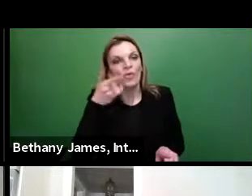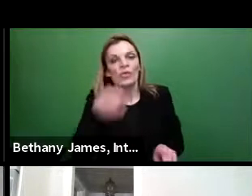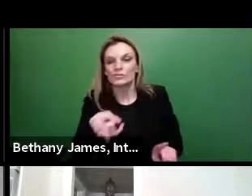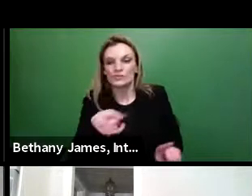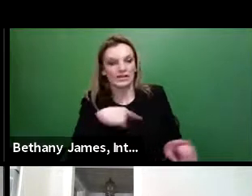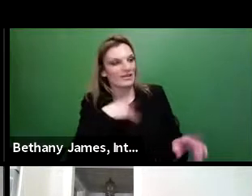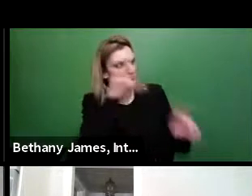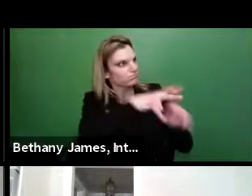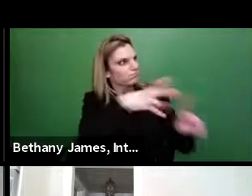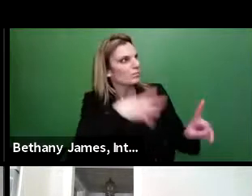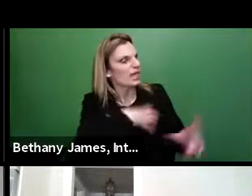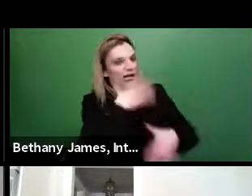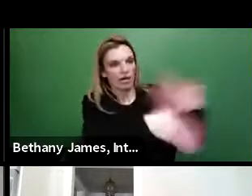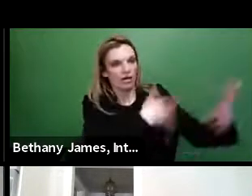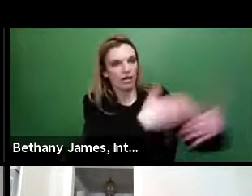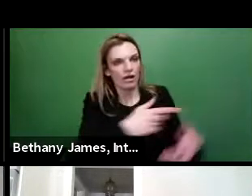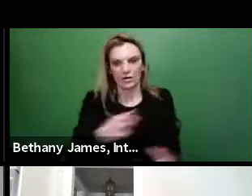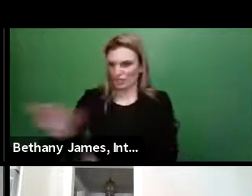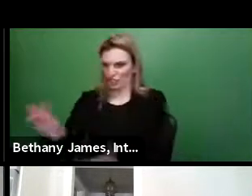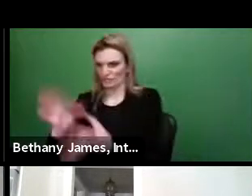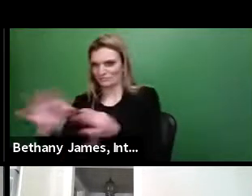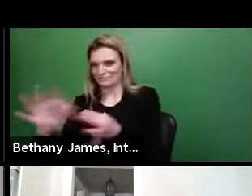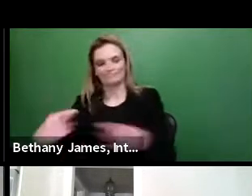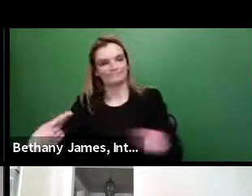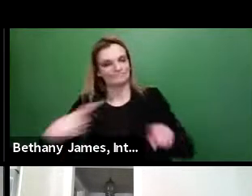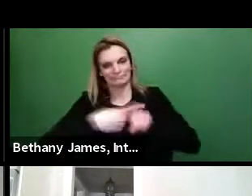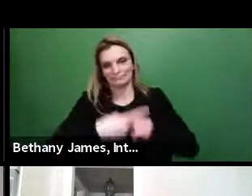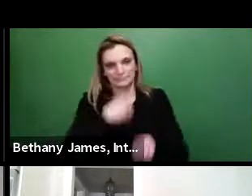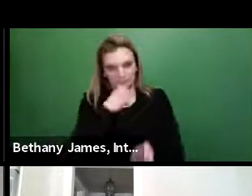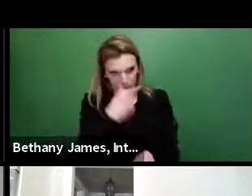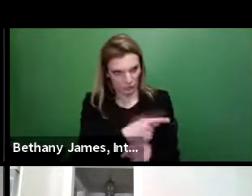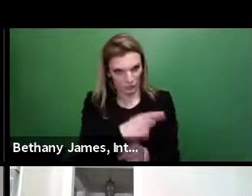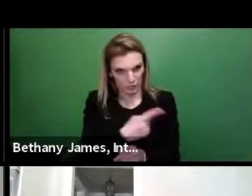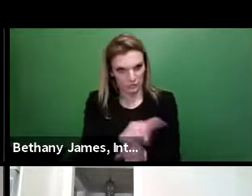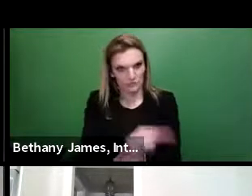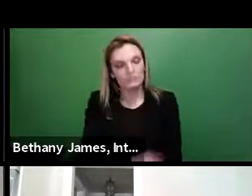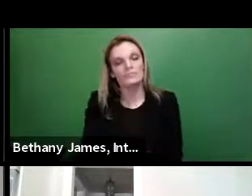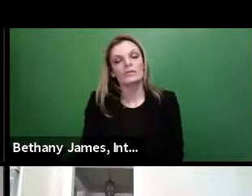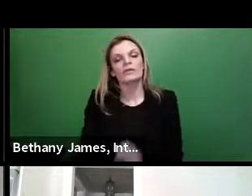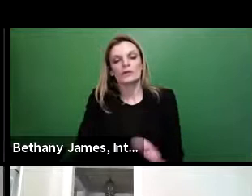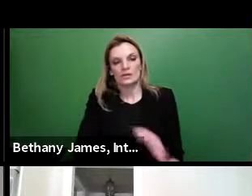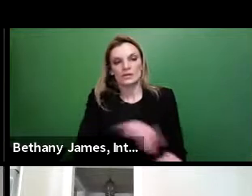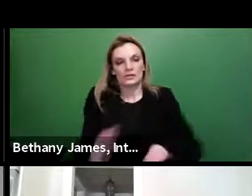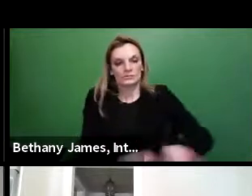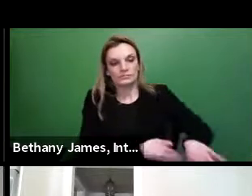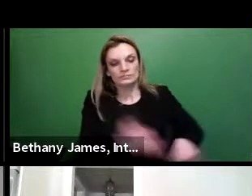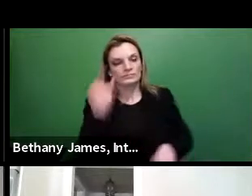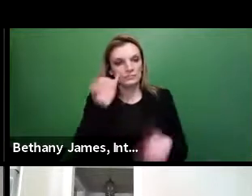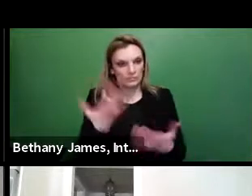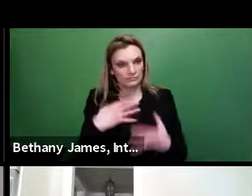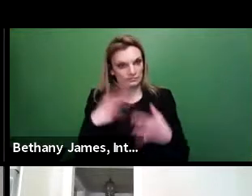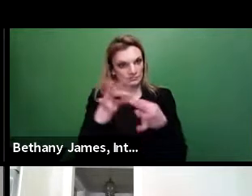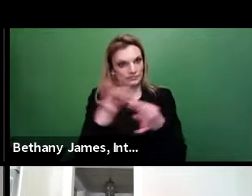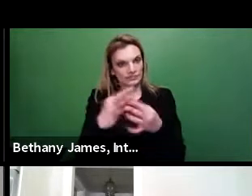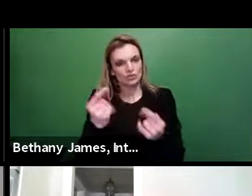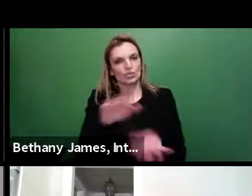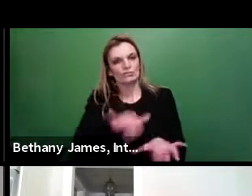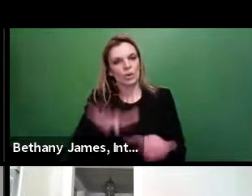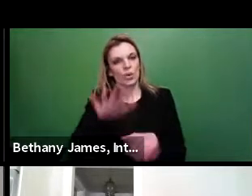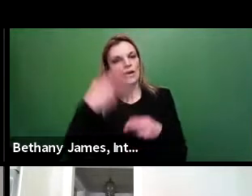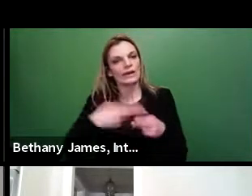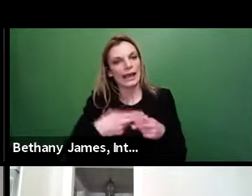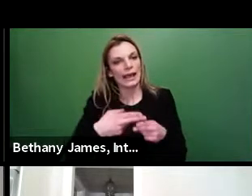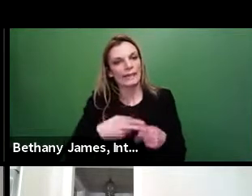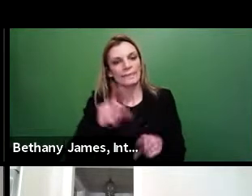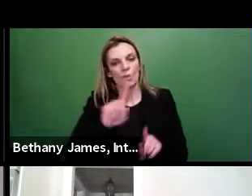order. Reminder, to address the commission, Zoom participants should type their name and city they reside in the chat box located at the bottom